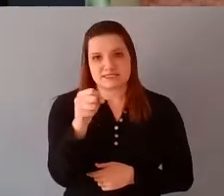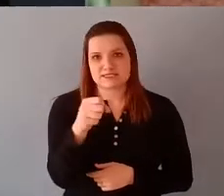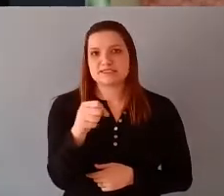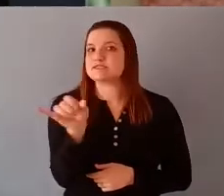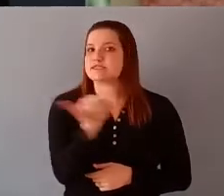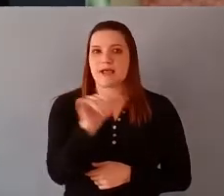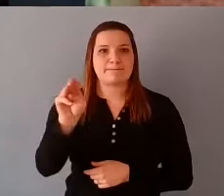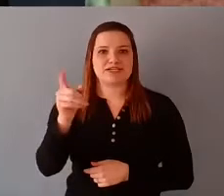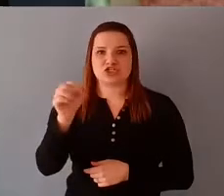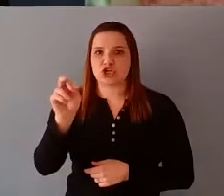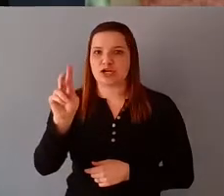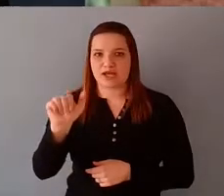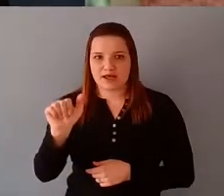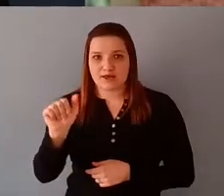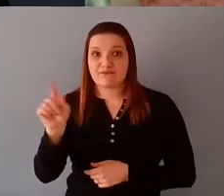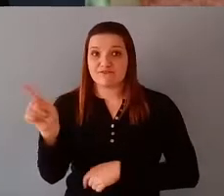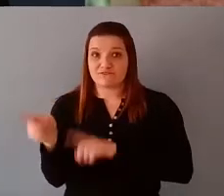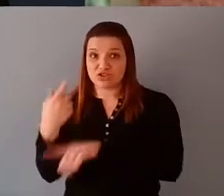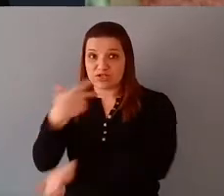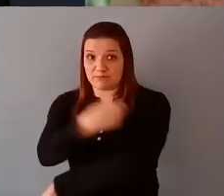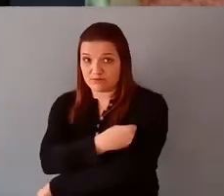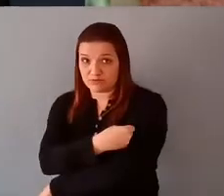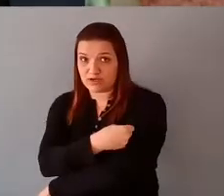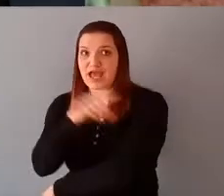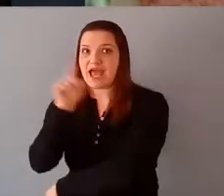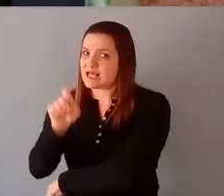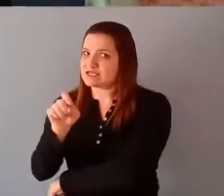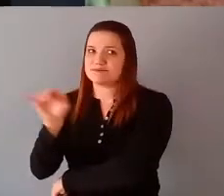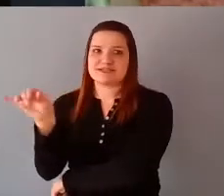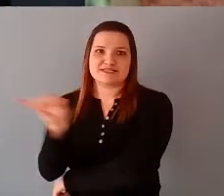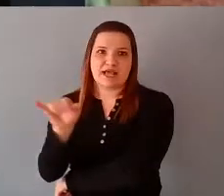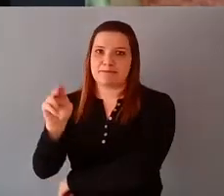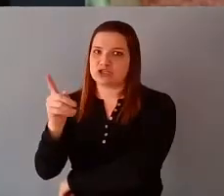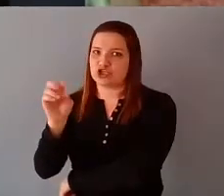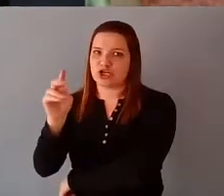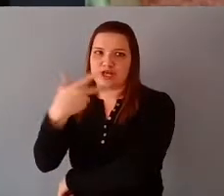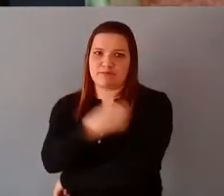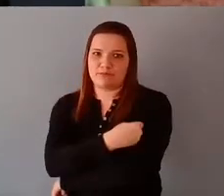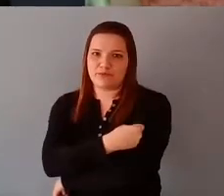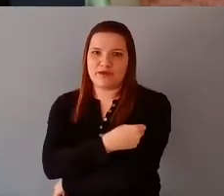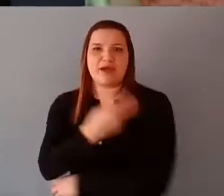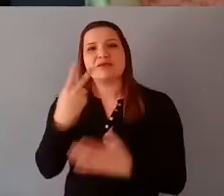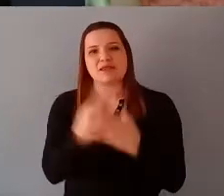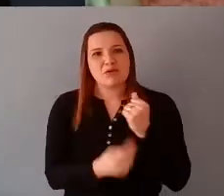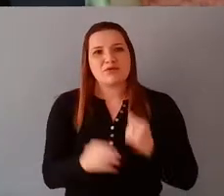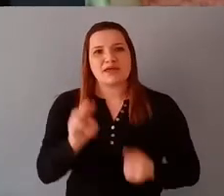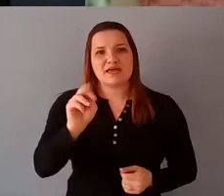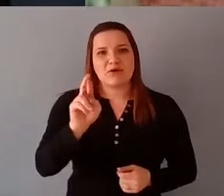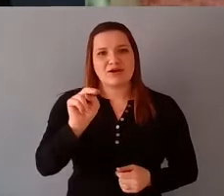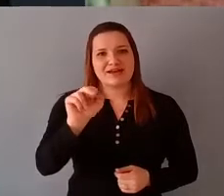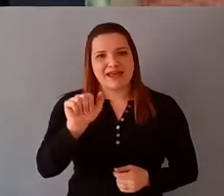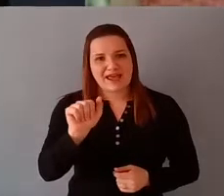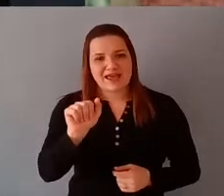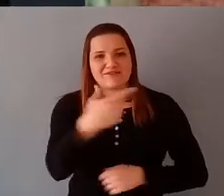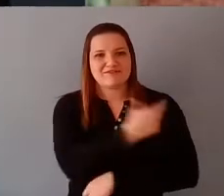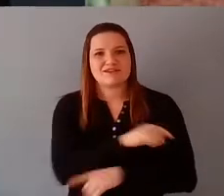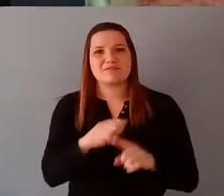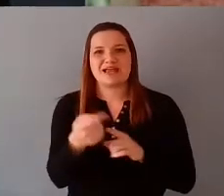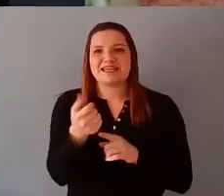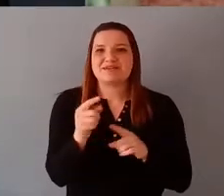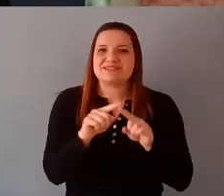if you get Moderna the first time, you need to get Moderna the second time. Again, they're both mRNA vaccines, but they have slightly